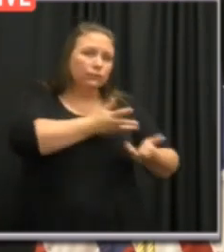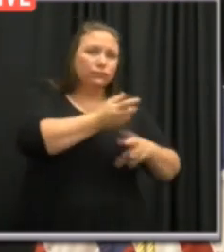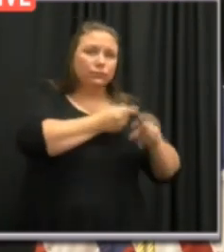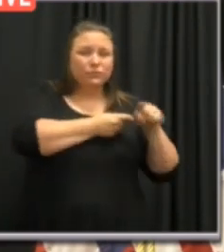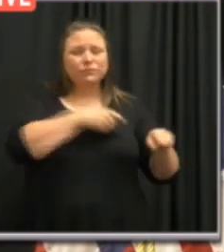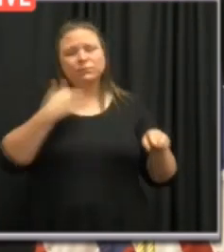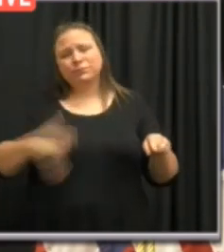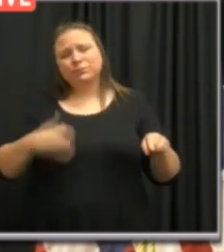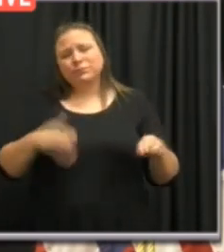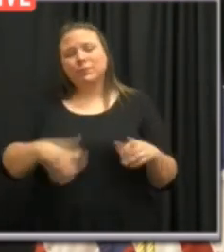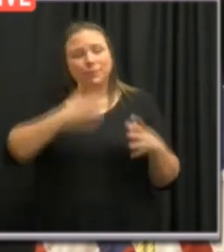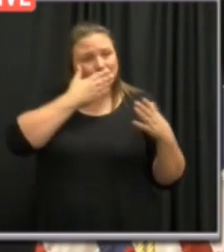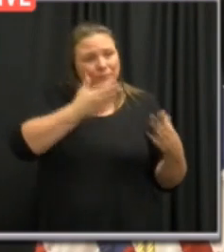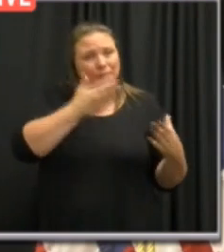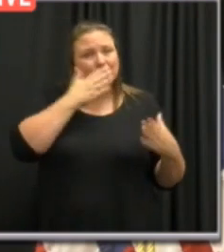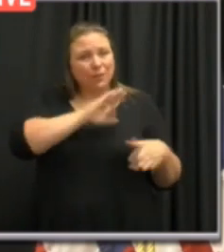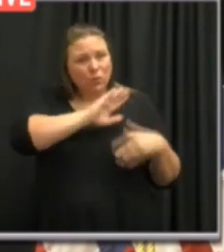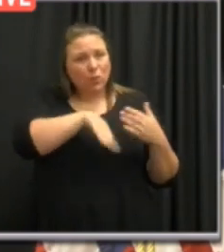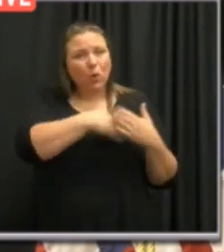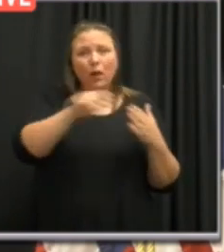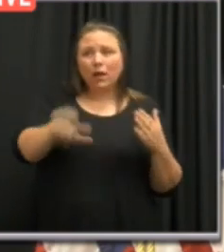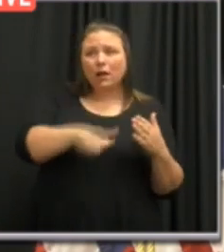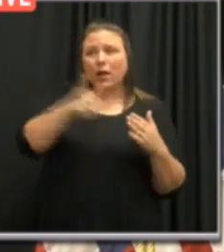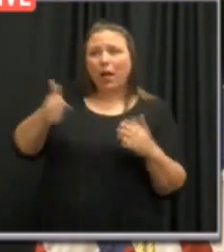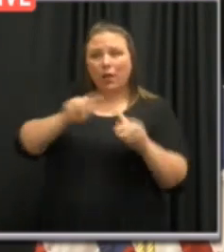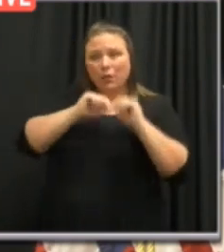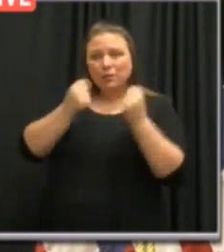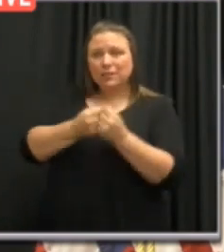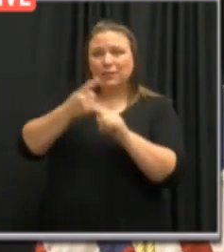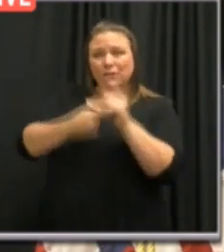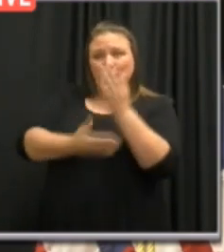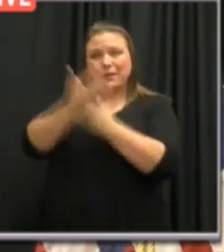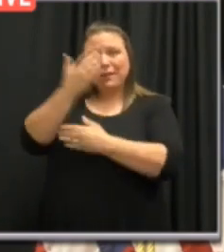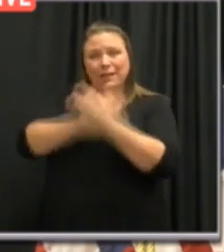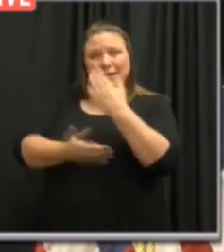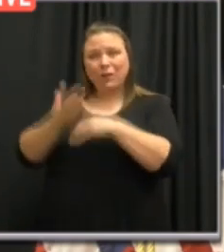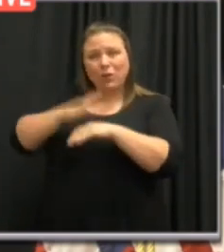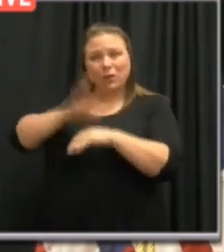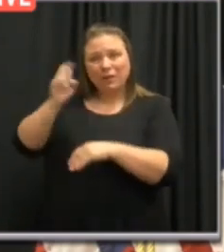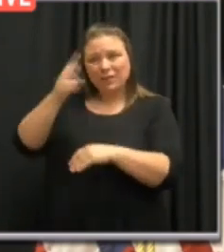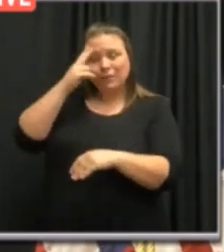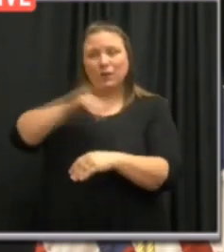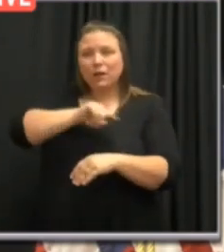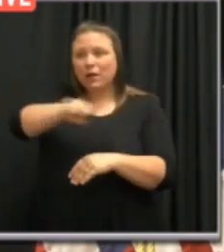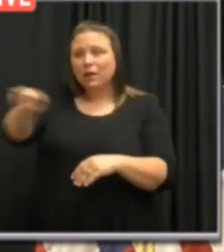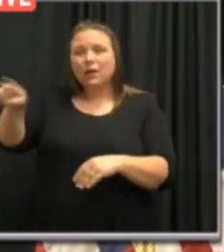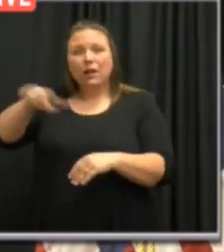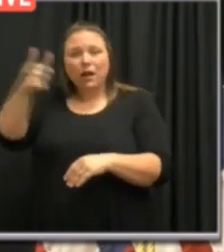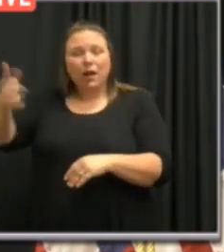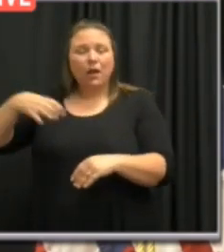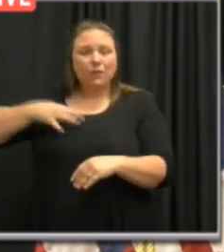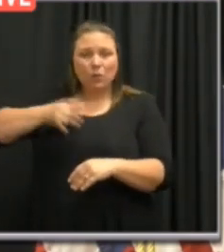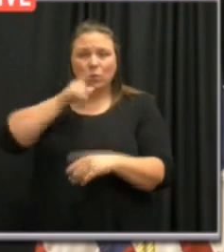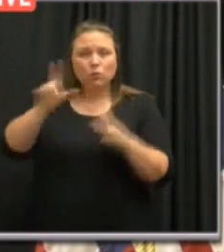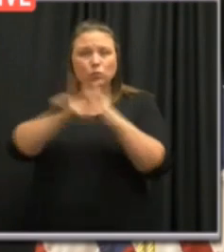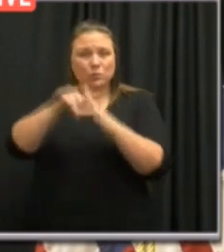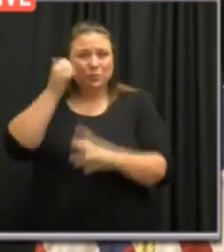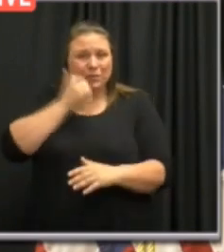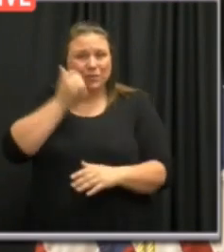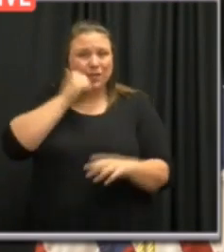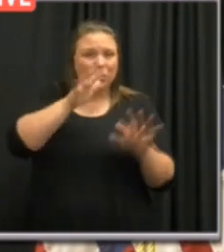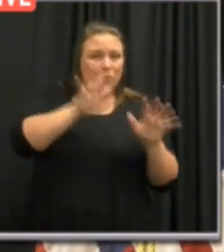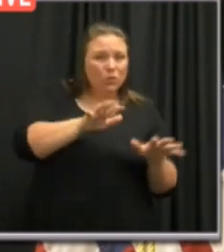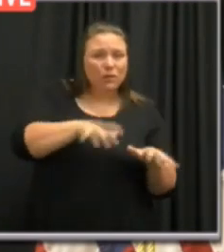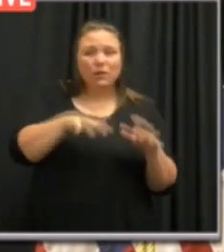thank these individuals, as well as other teams from Hands On Nashville and many other volunteers who have showed up daily in the rain, in the cold,